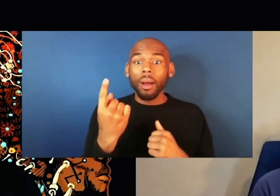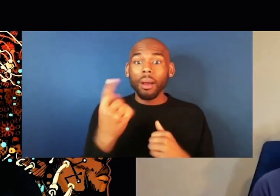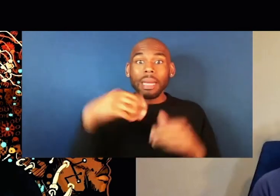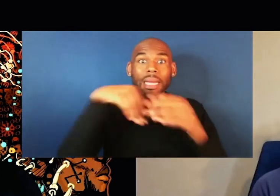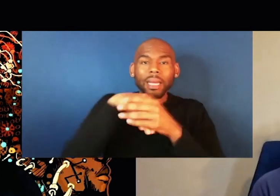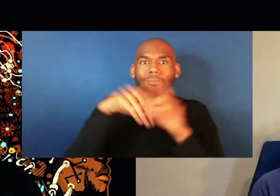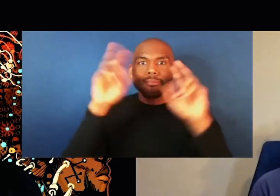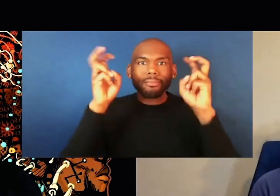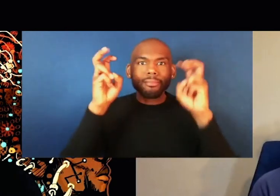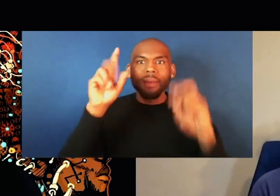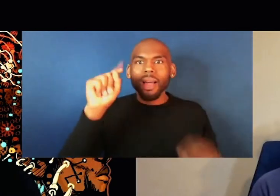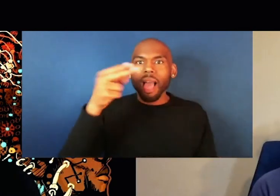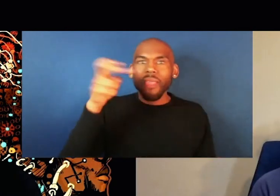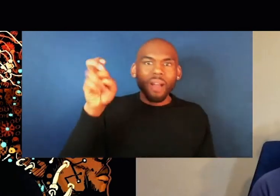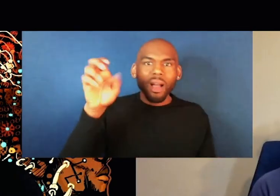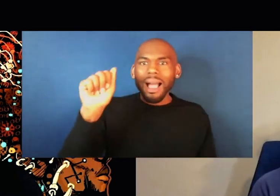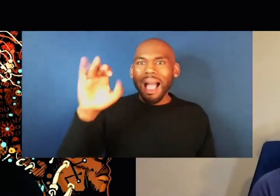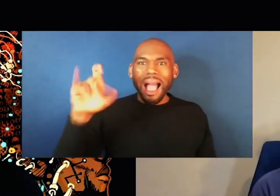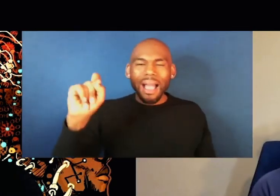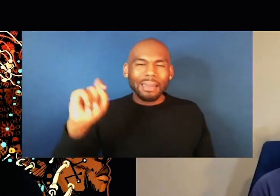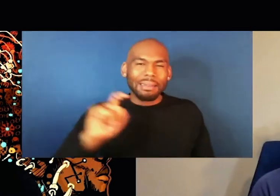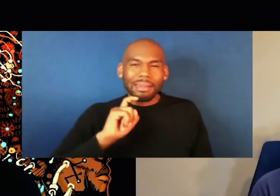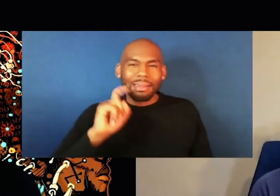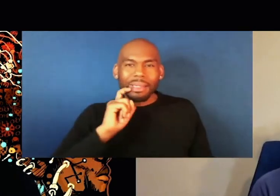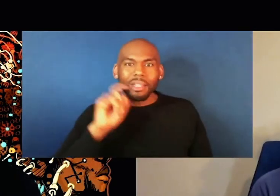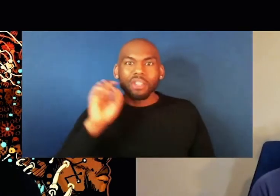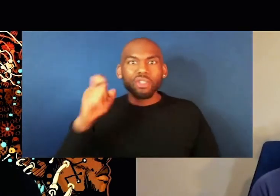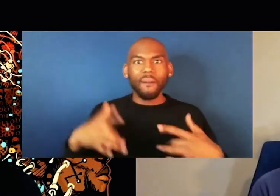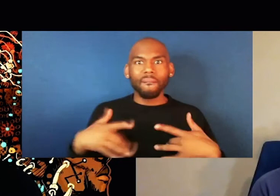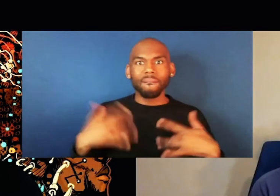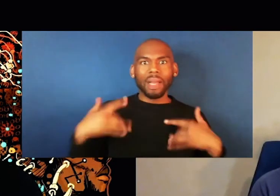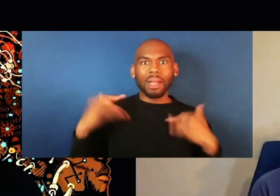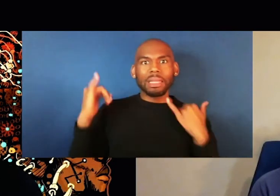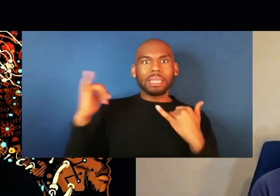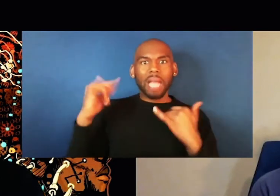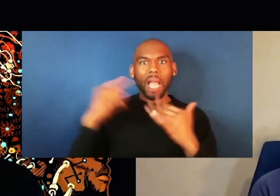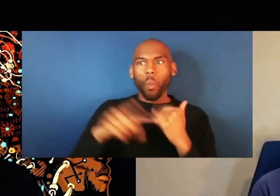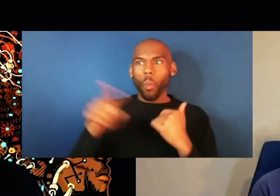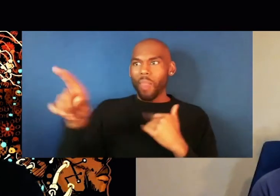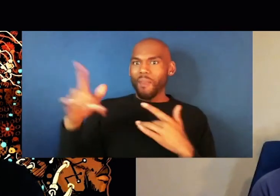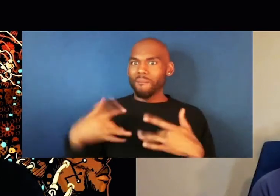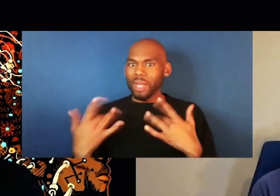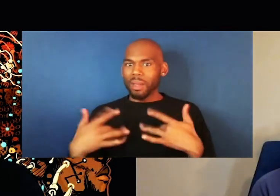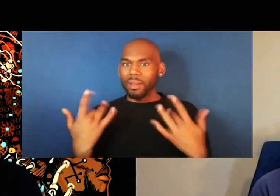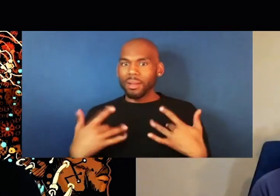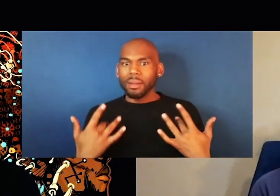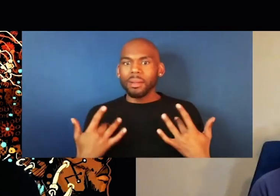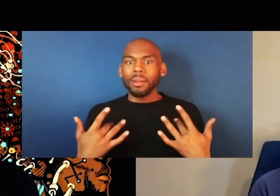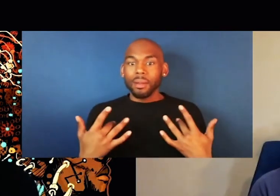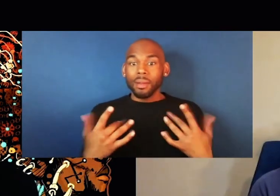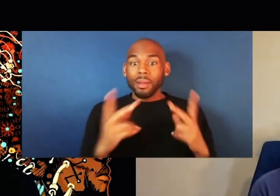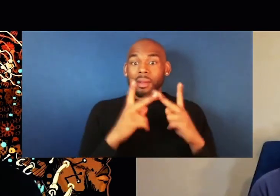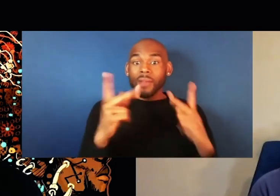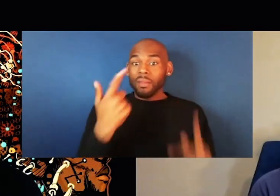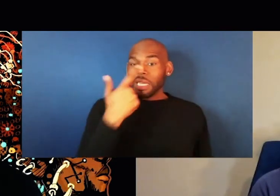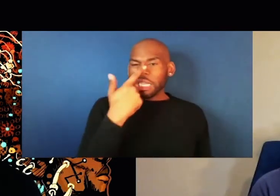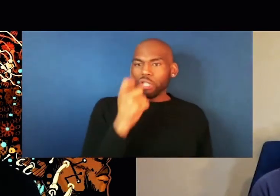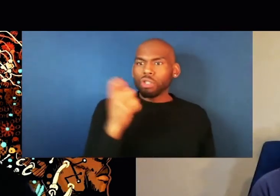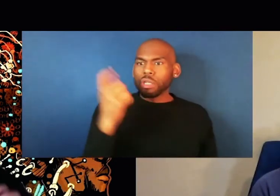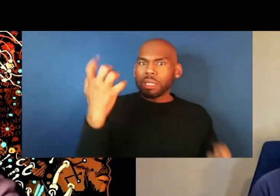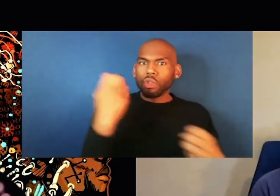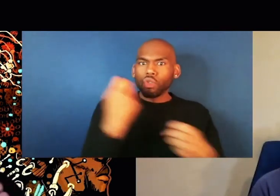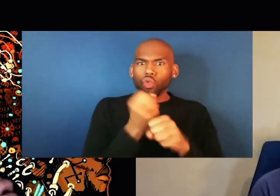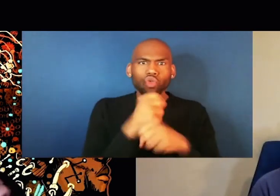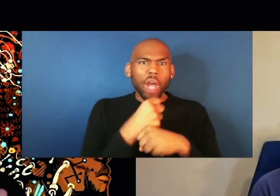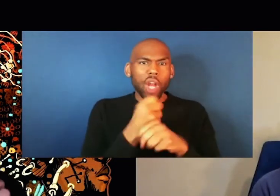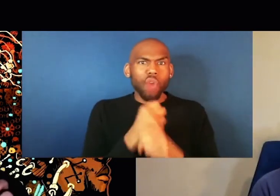you know, in the act, so to speak, you know, she will feel what they're feeling. You know, it's a very interesting thing. And she's